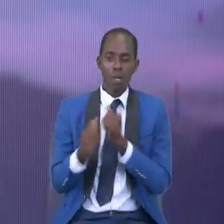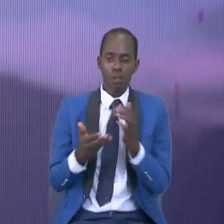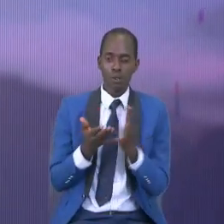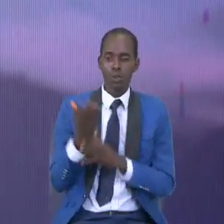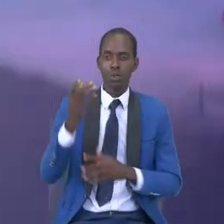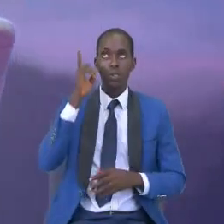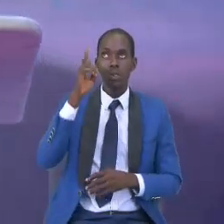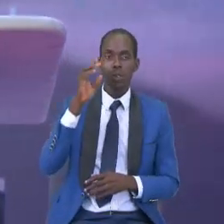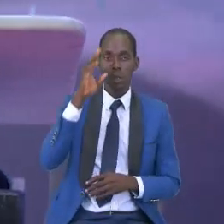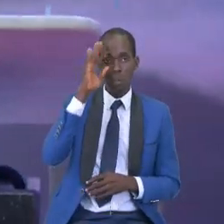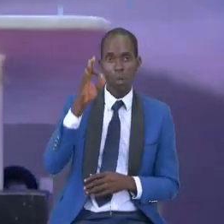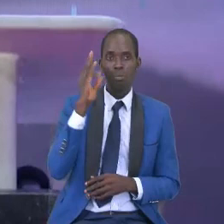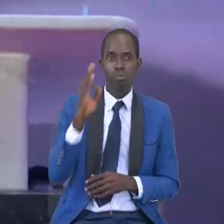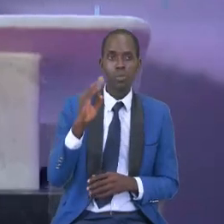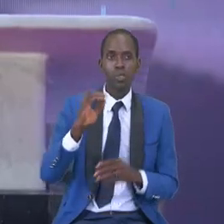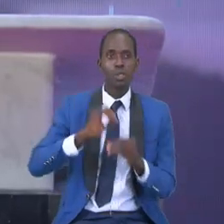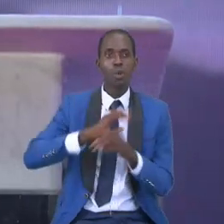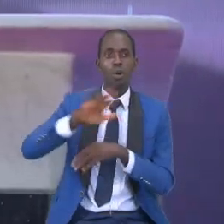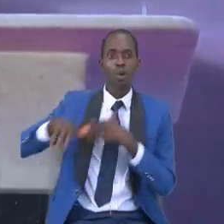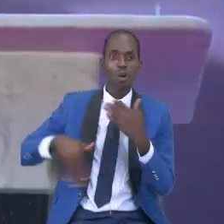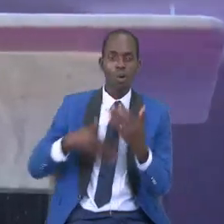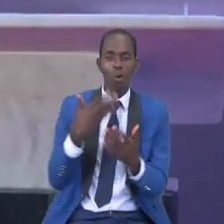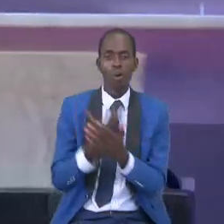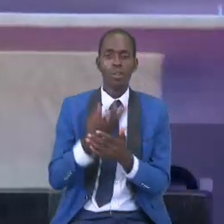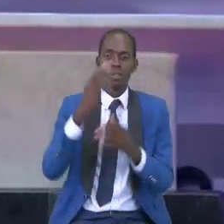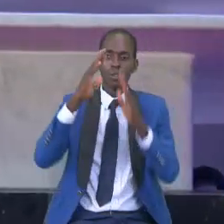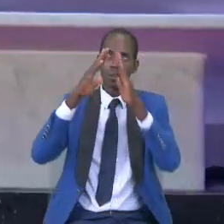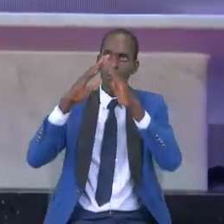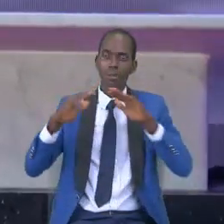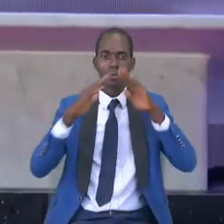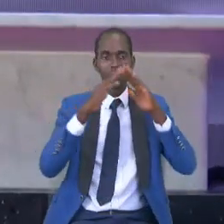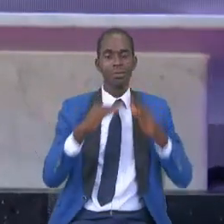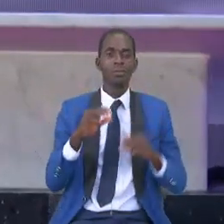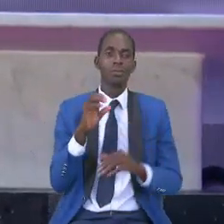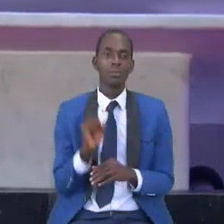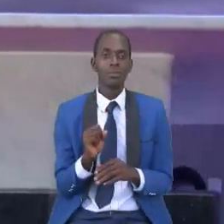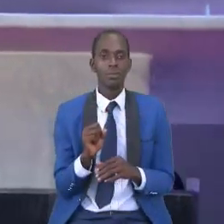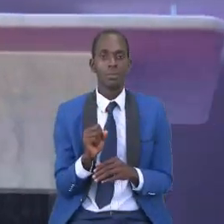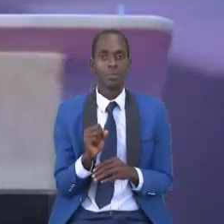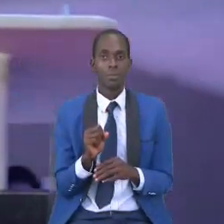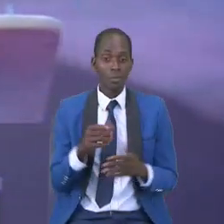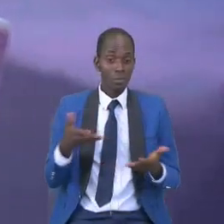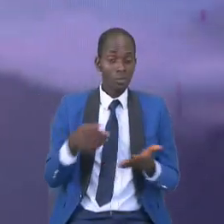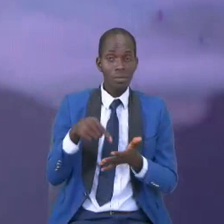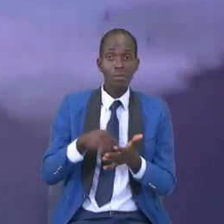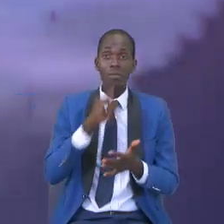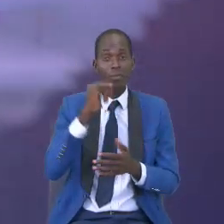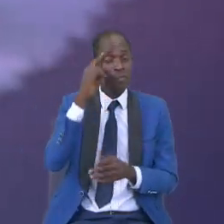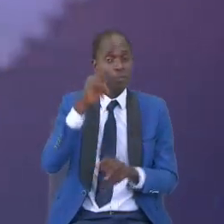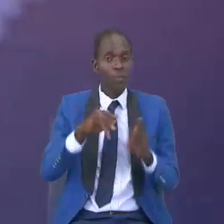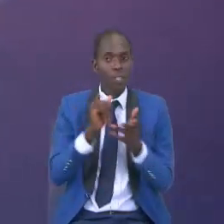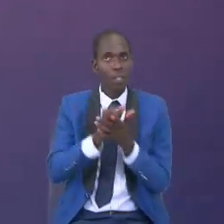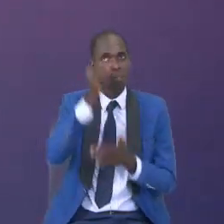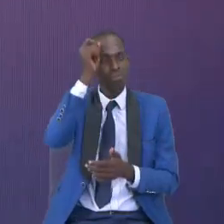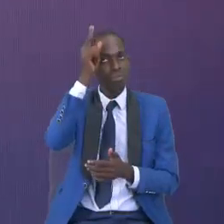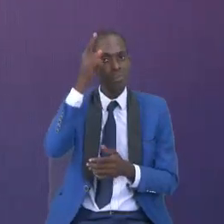all the cities. He preached in all the cities. These were people that understood the calling